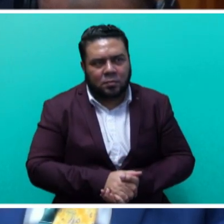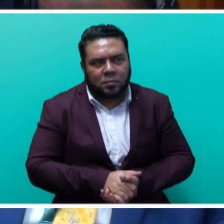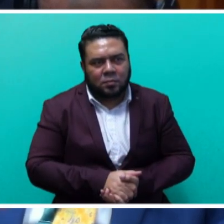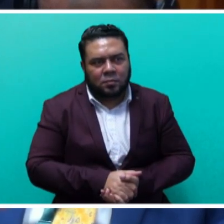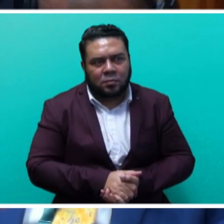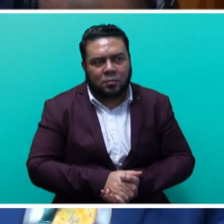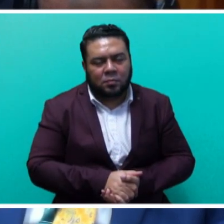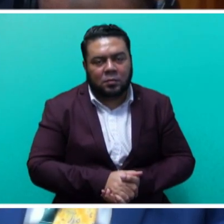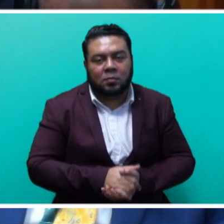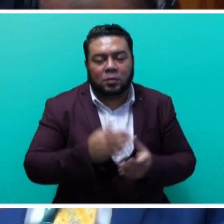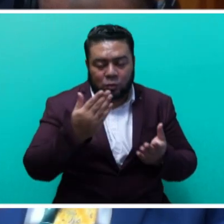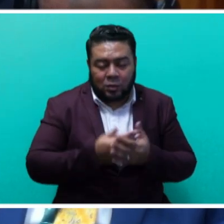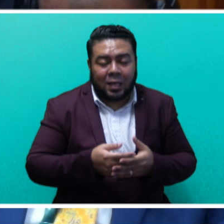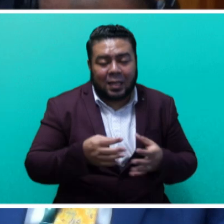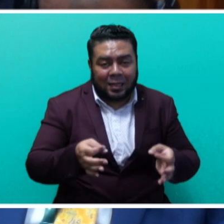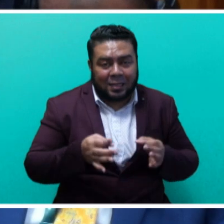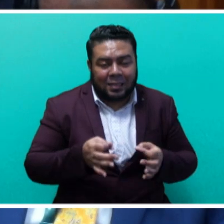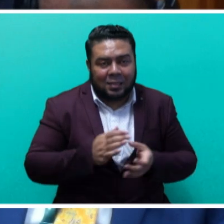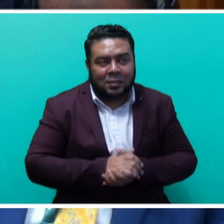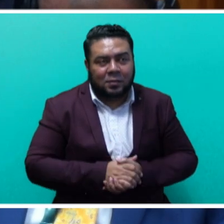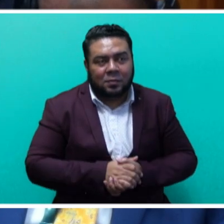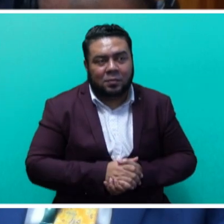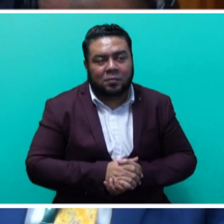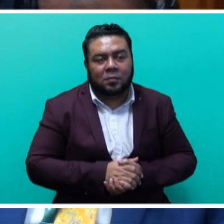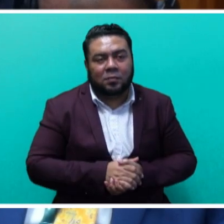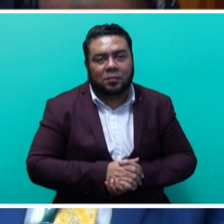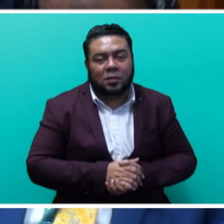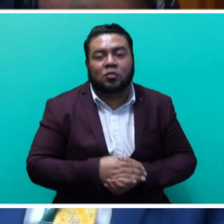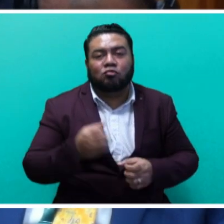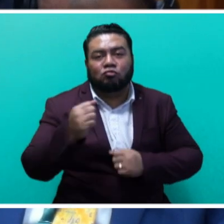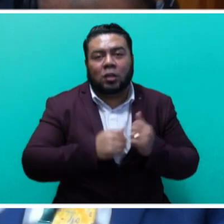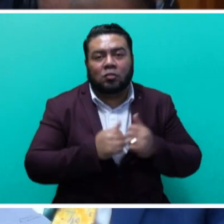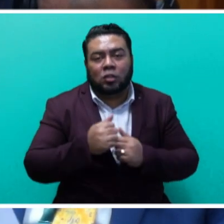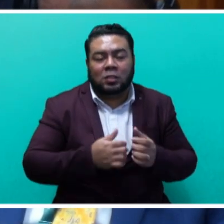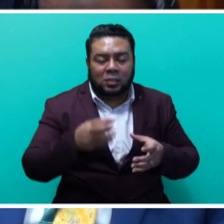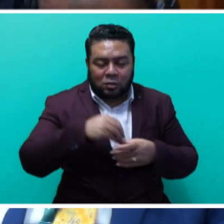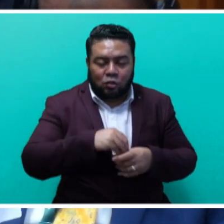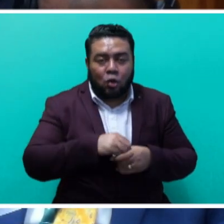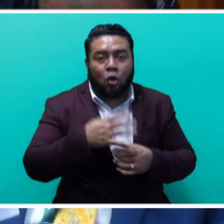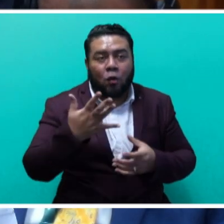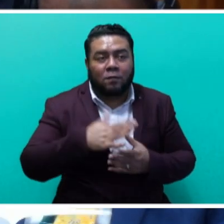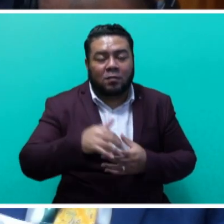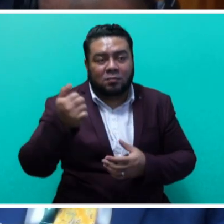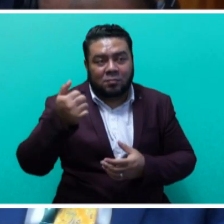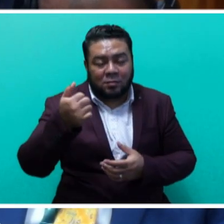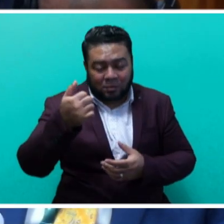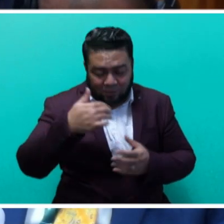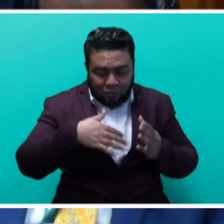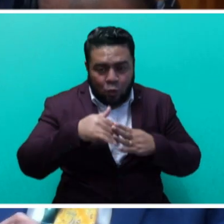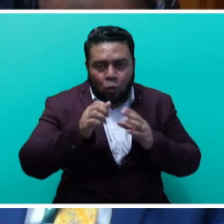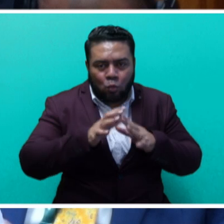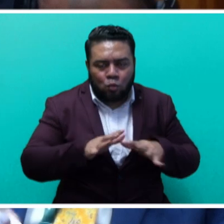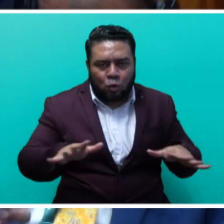and deck overlay is required to extend the structural integrity of the existing crossing.